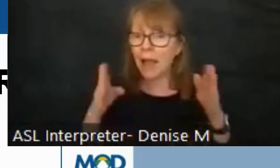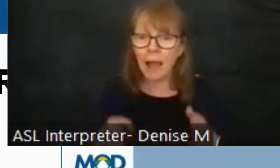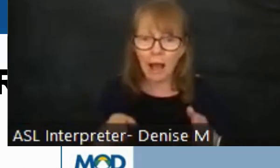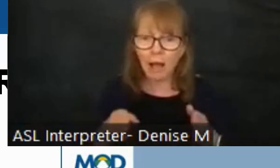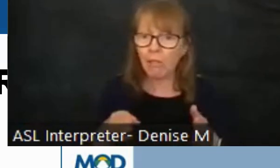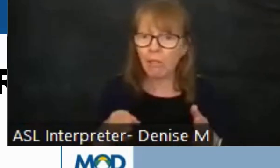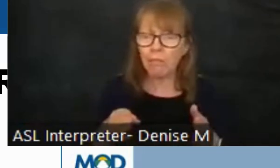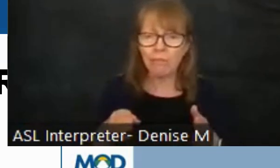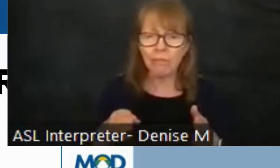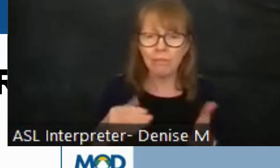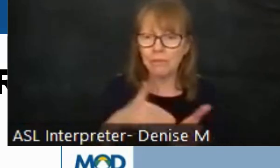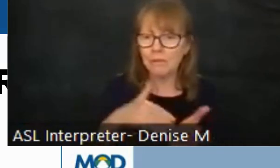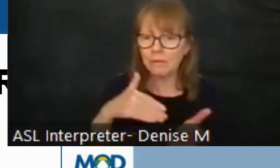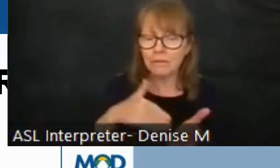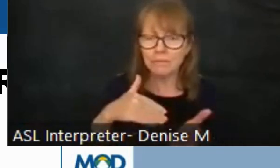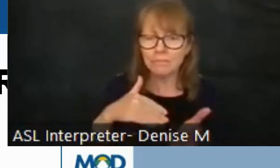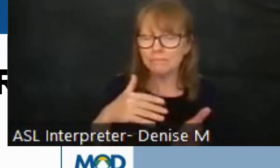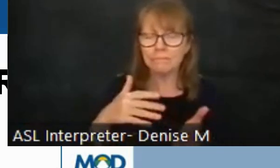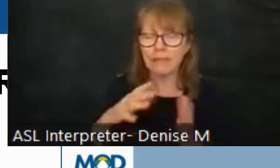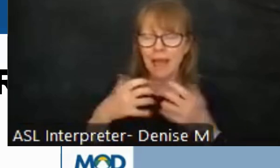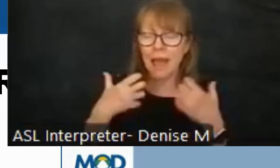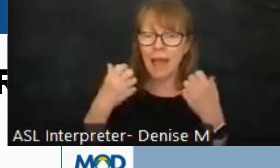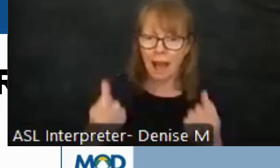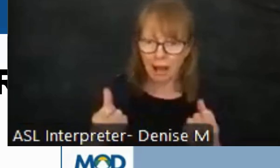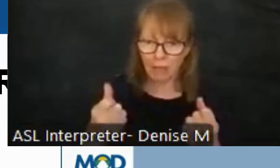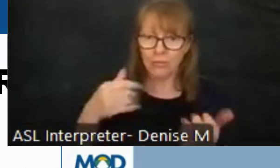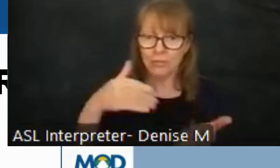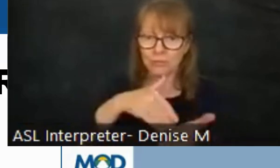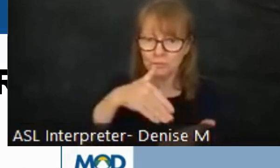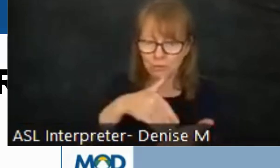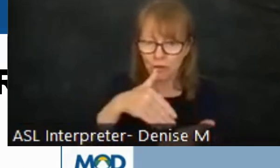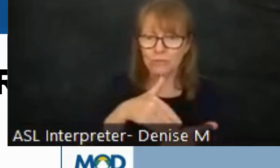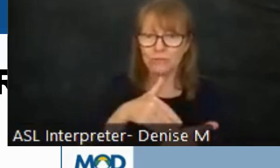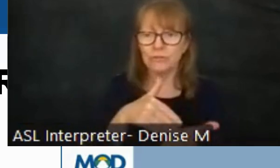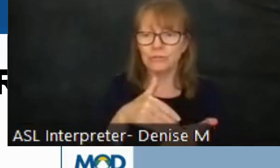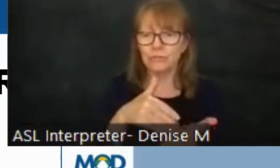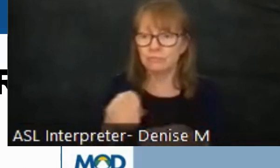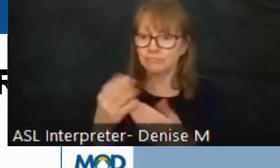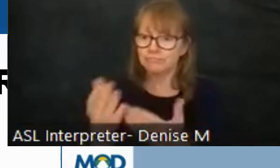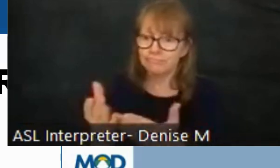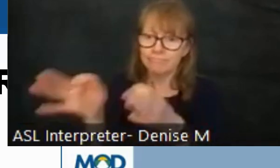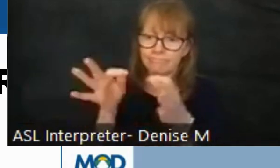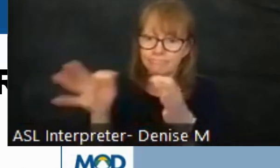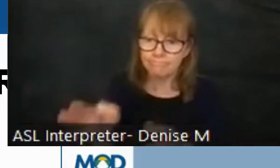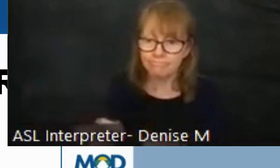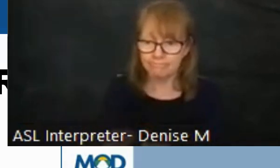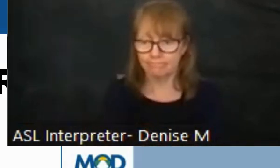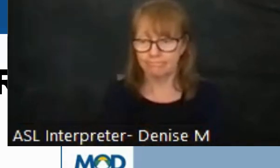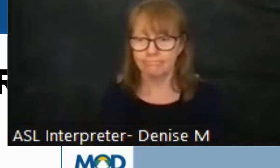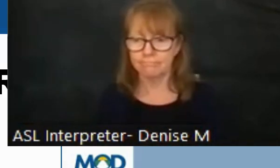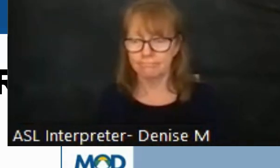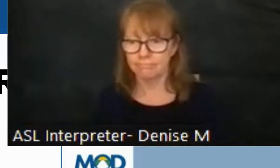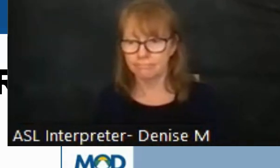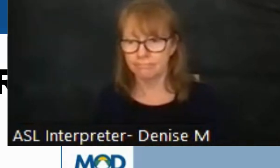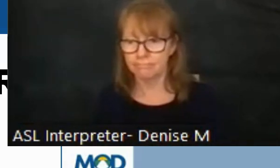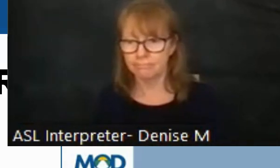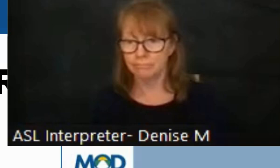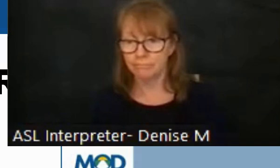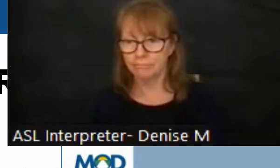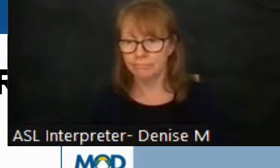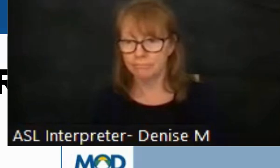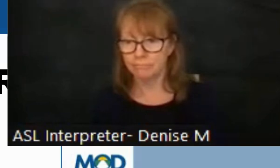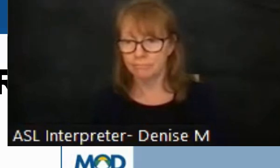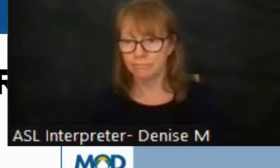to make the request on the resident's behalf. And also, while it's definitely allowed to make